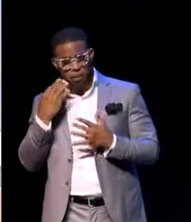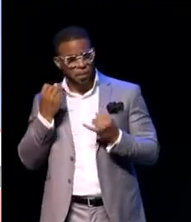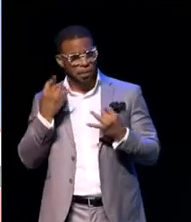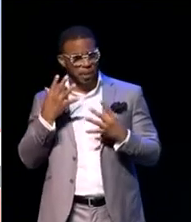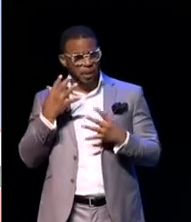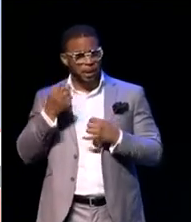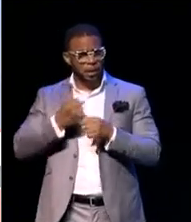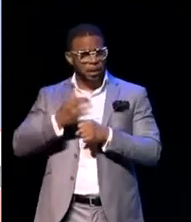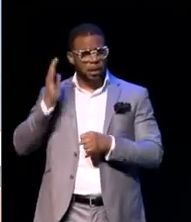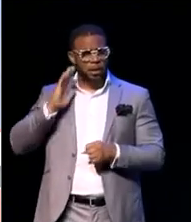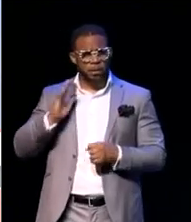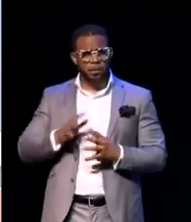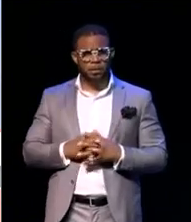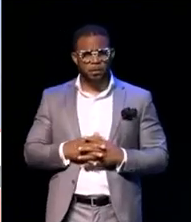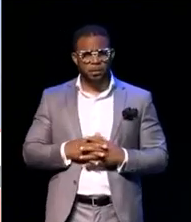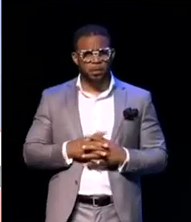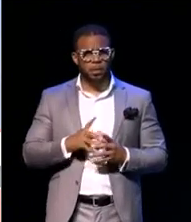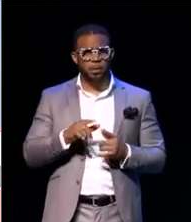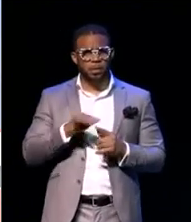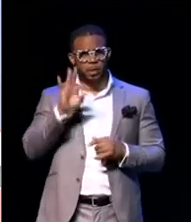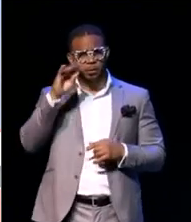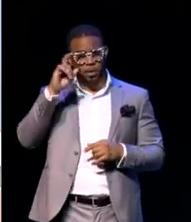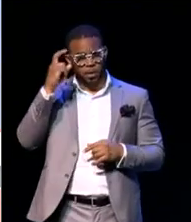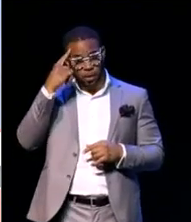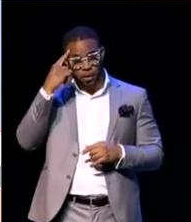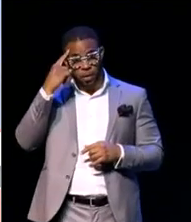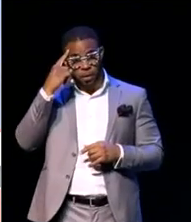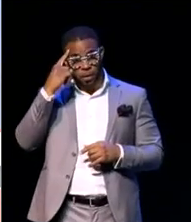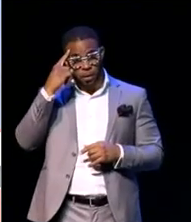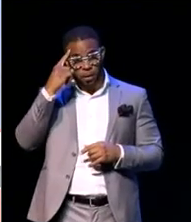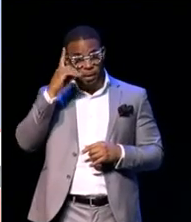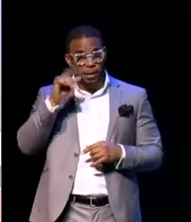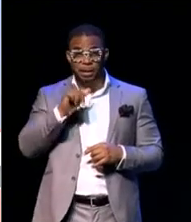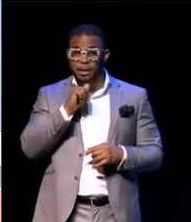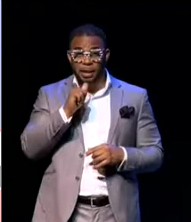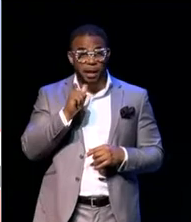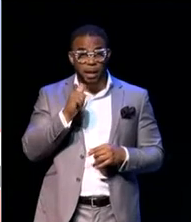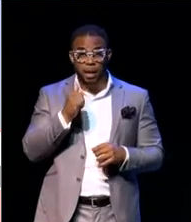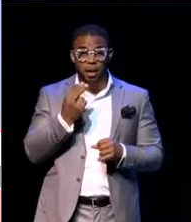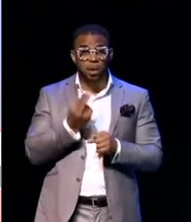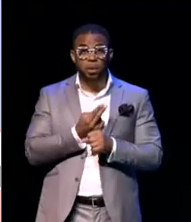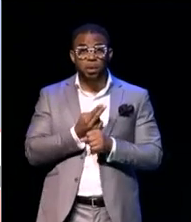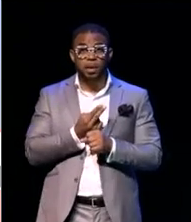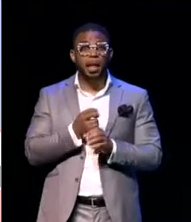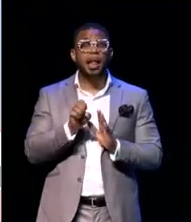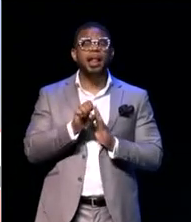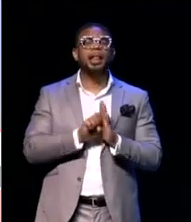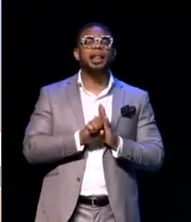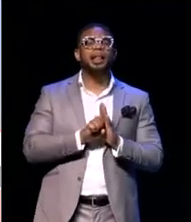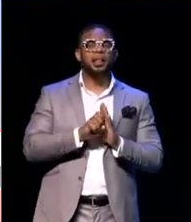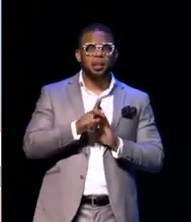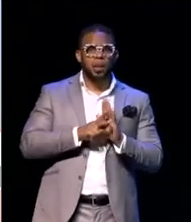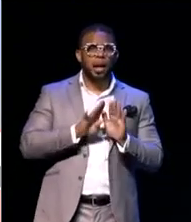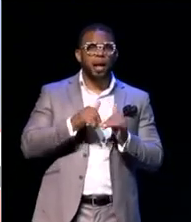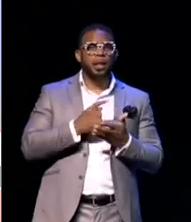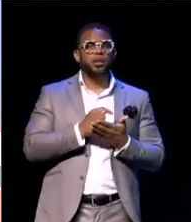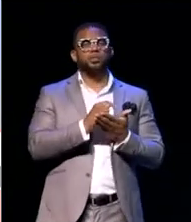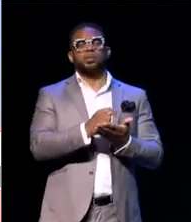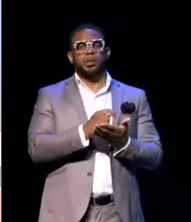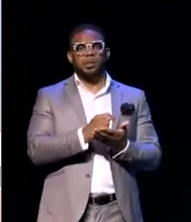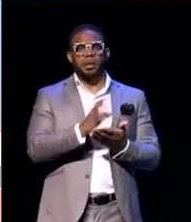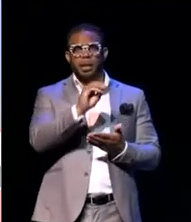many decades ago when the federal government did not use ethical principles in how they